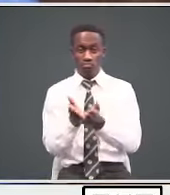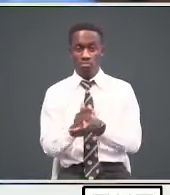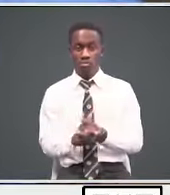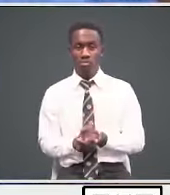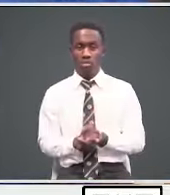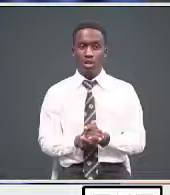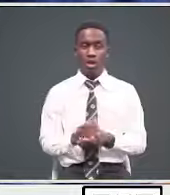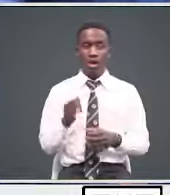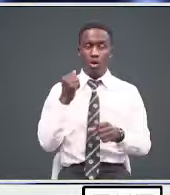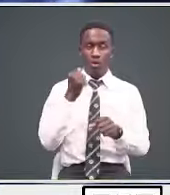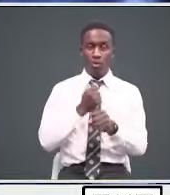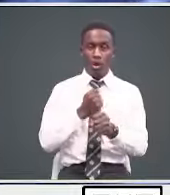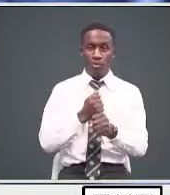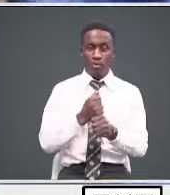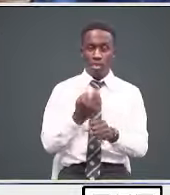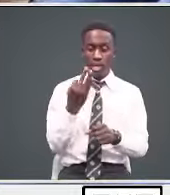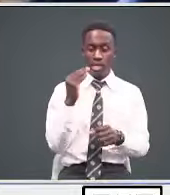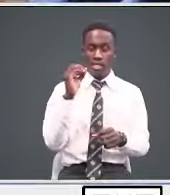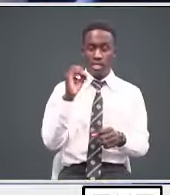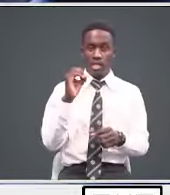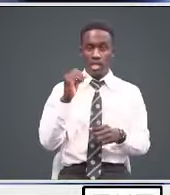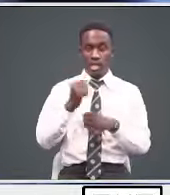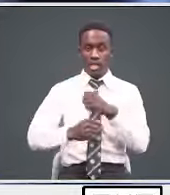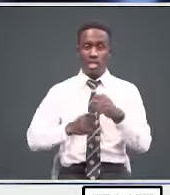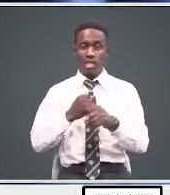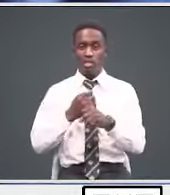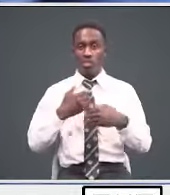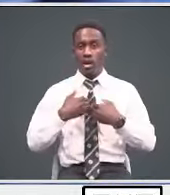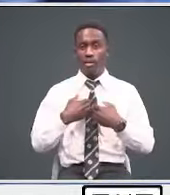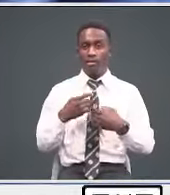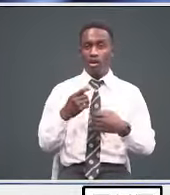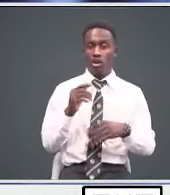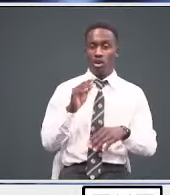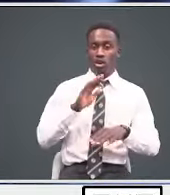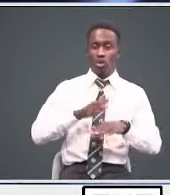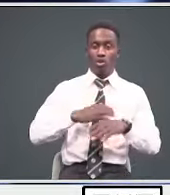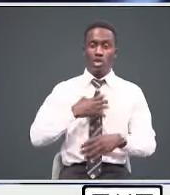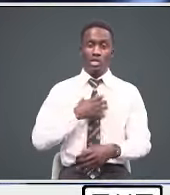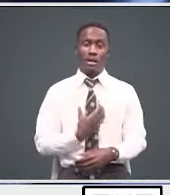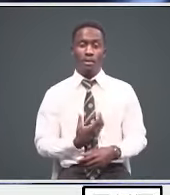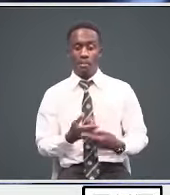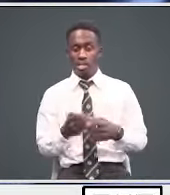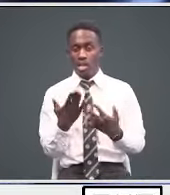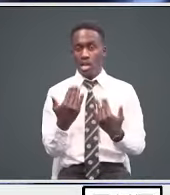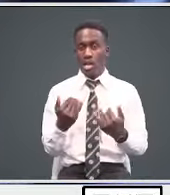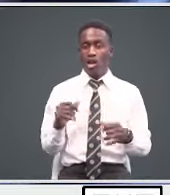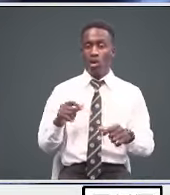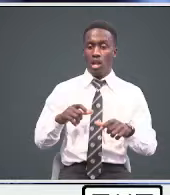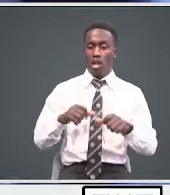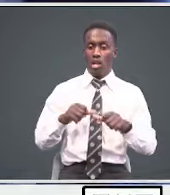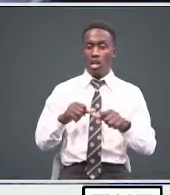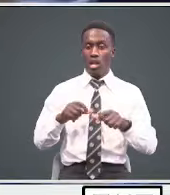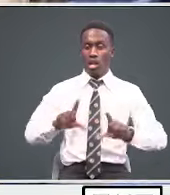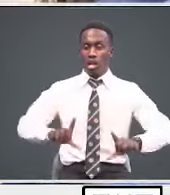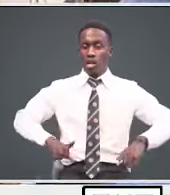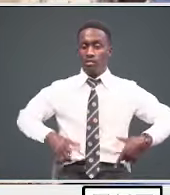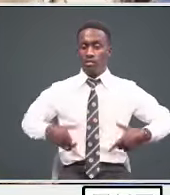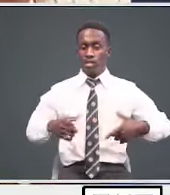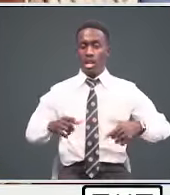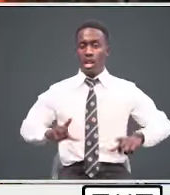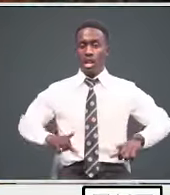Despite working for 30 years to secure a comfortable retirement, she now leads a hand-to-mouth life. And for today, her